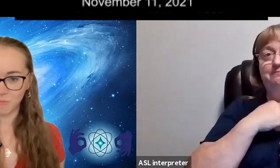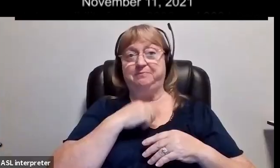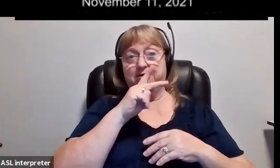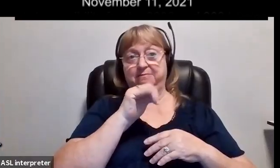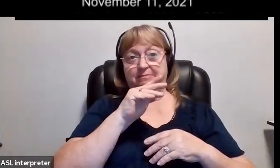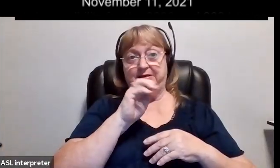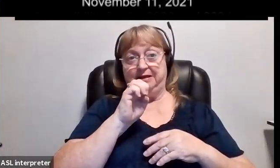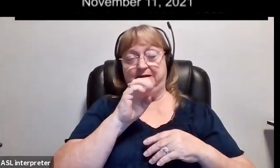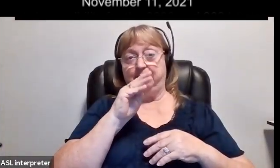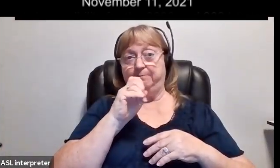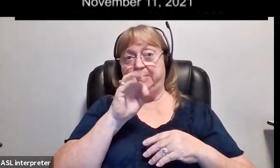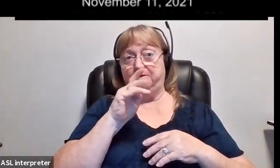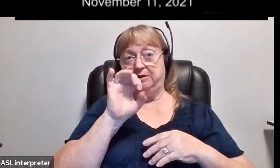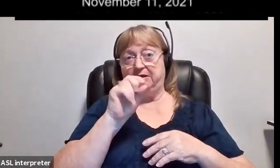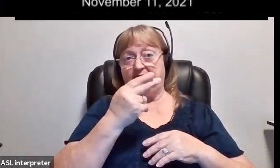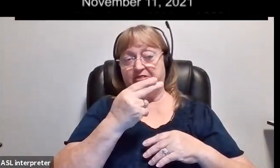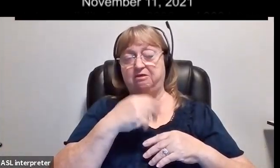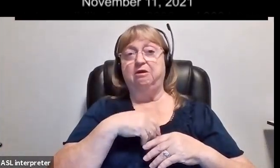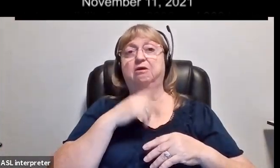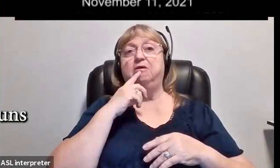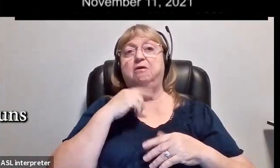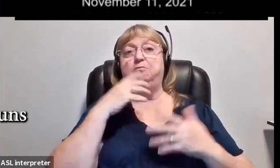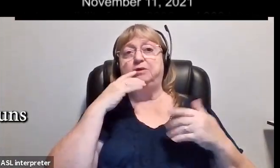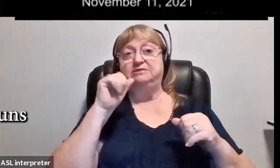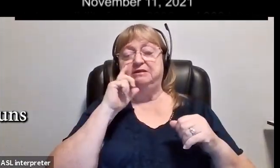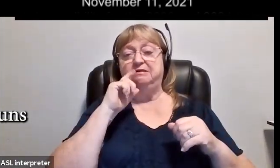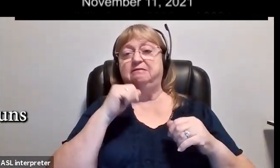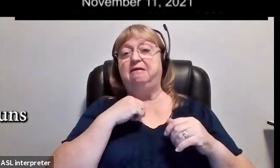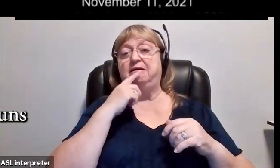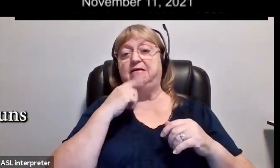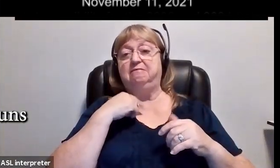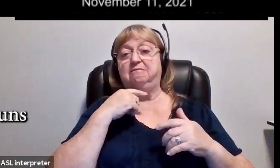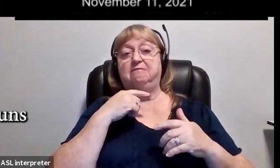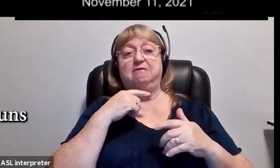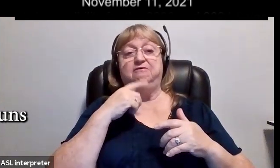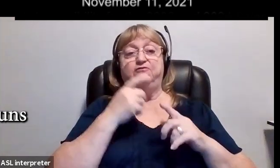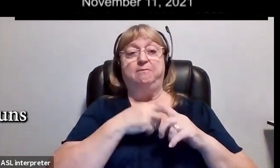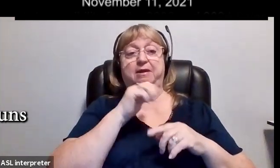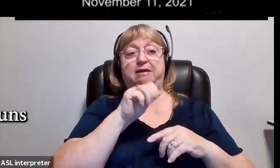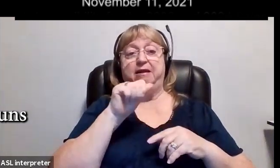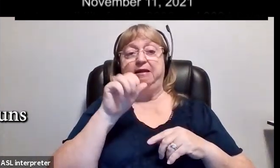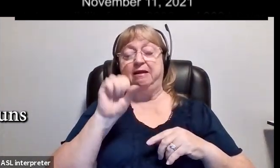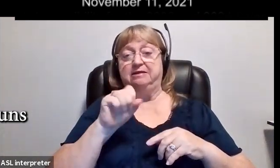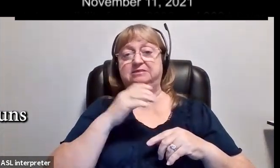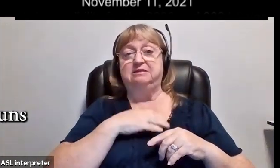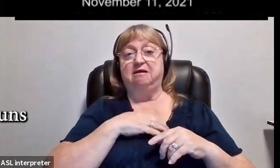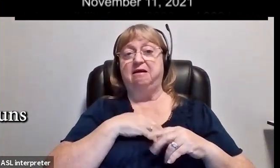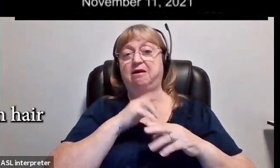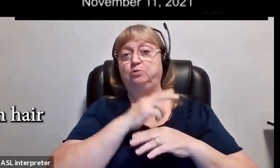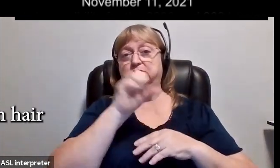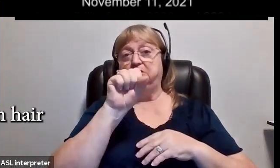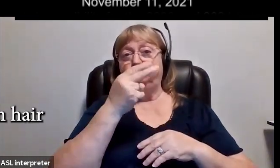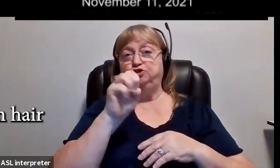I'm the President and Director of Education from Geneva Lake Astrophysics and STEAM. My pronouns are she, her,